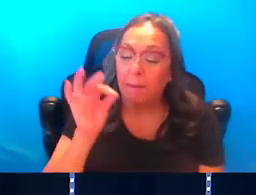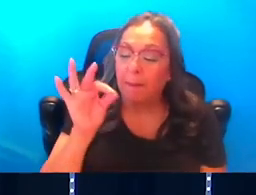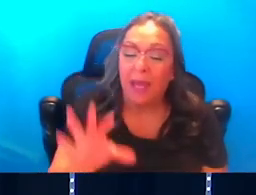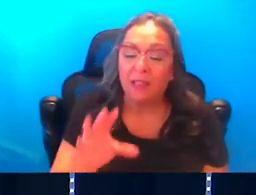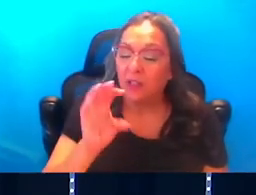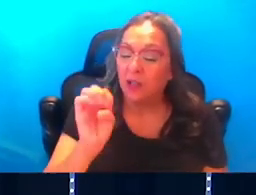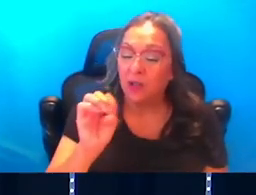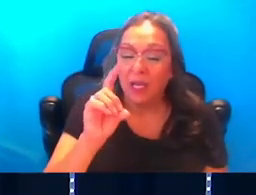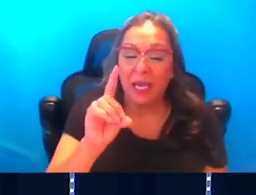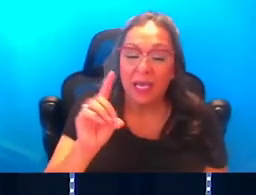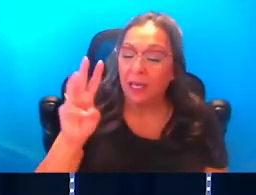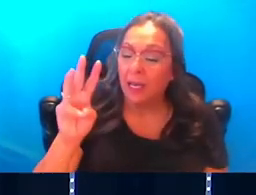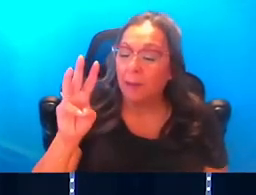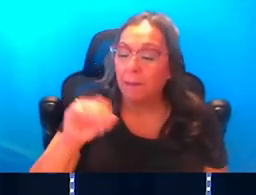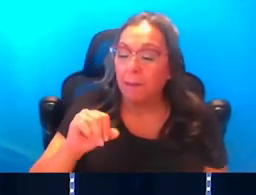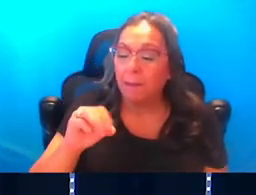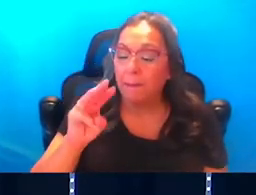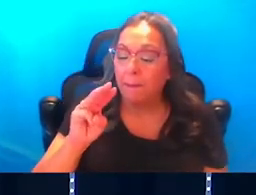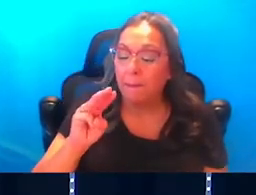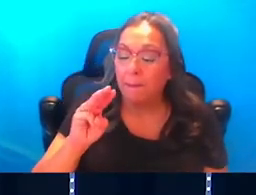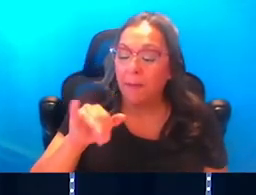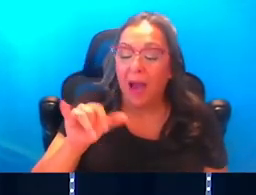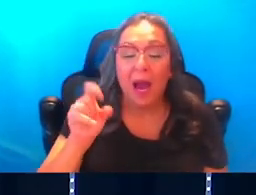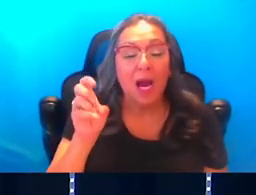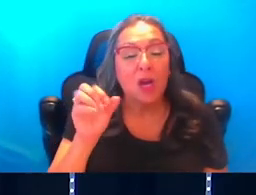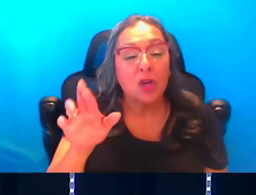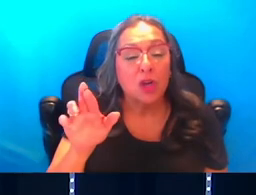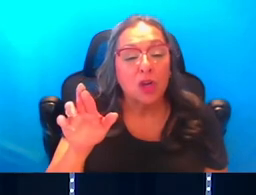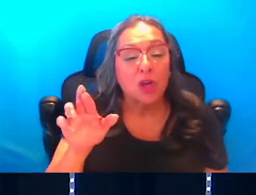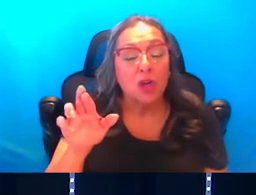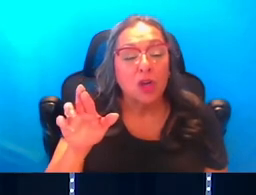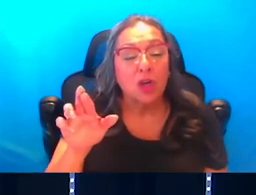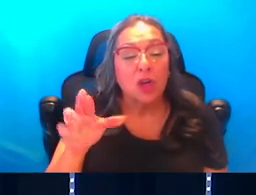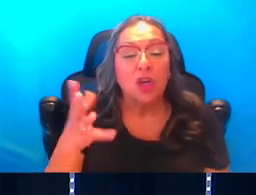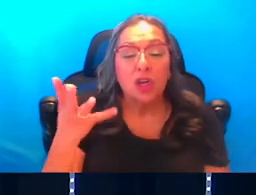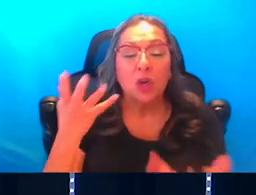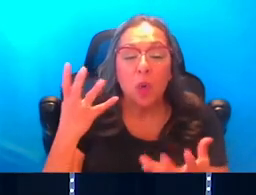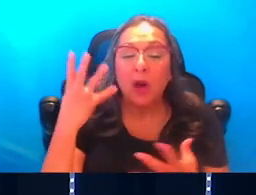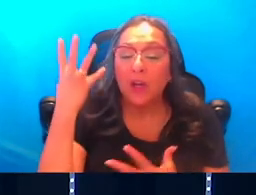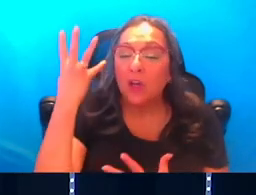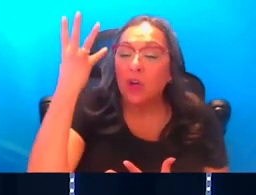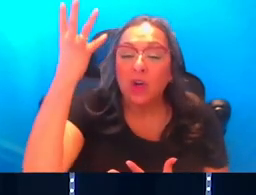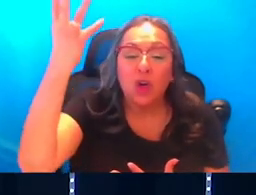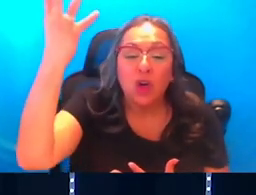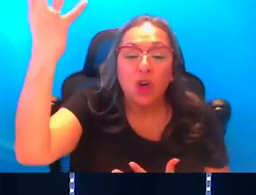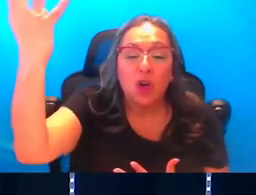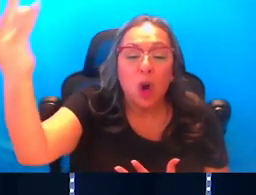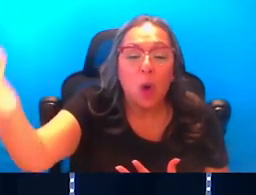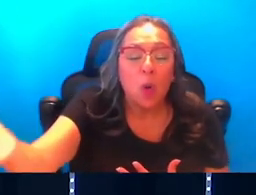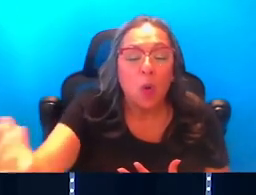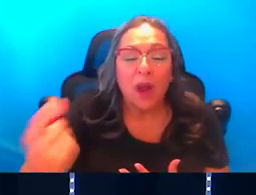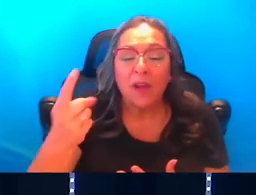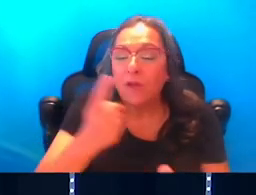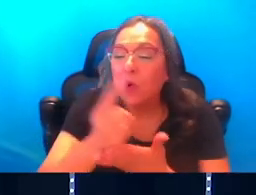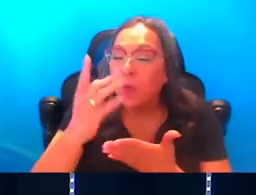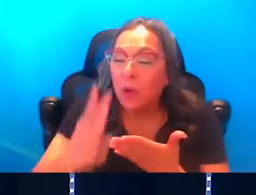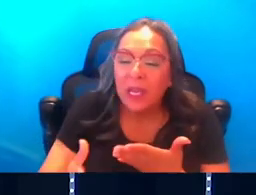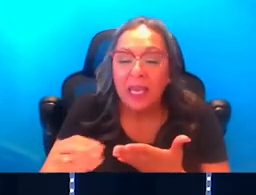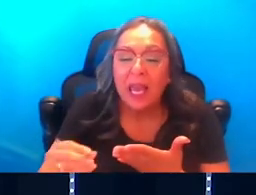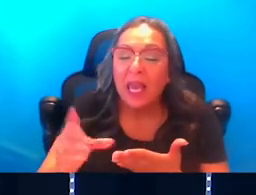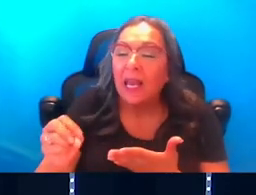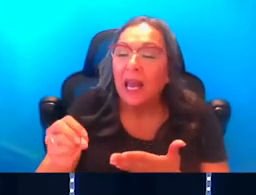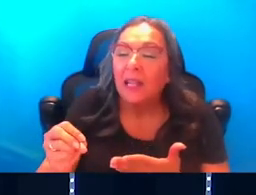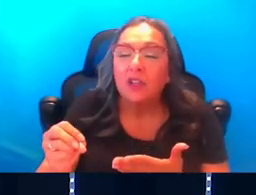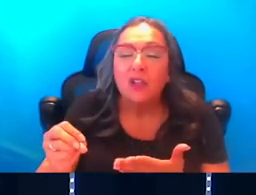this is the kind of pastor that you just like want to go away for a weekend with this guy and just sip coffee and let him like love you and talk to you the whole